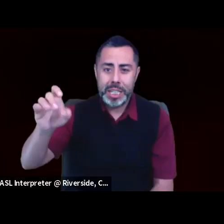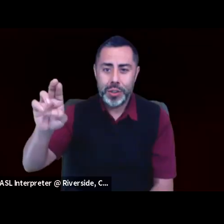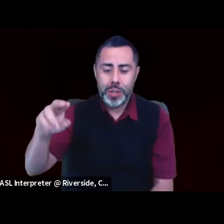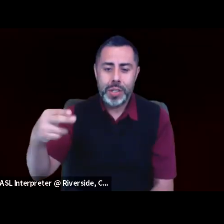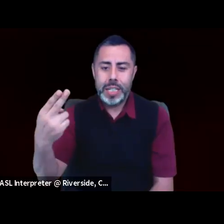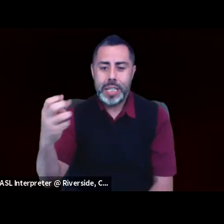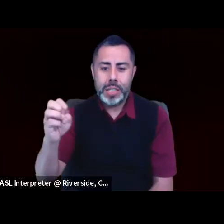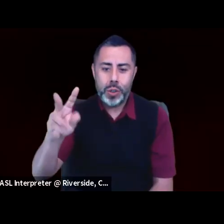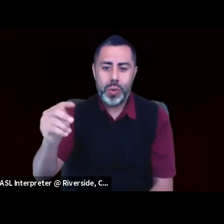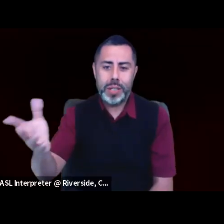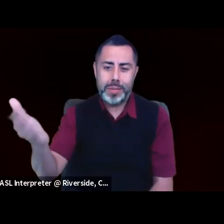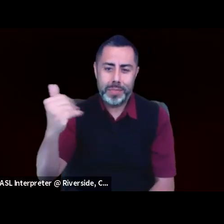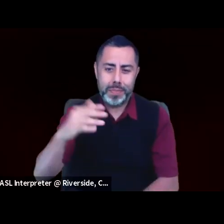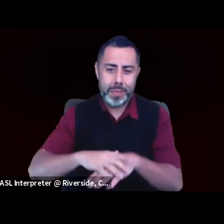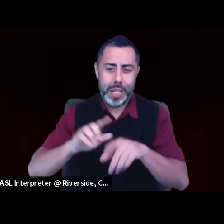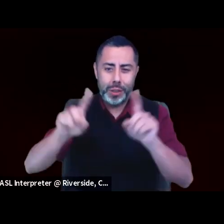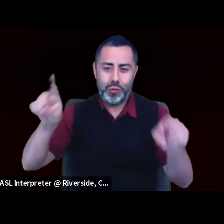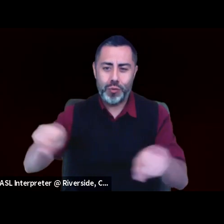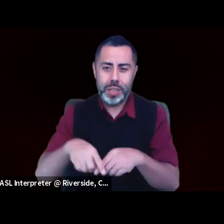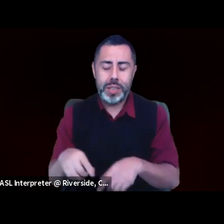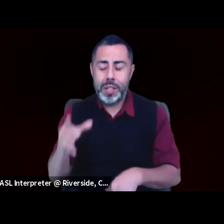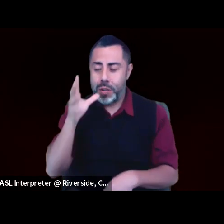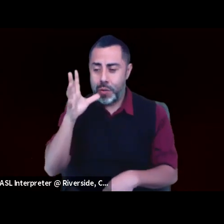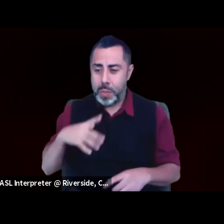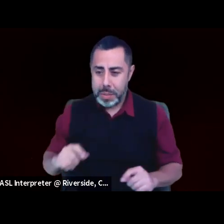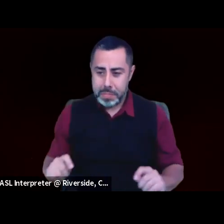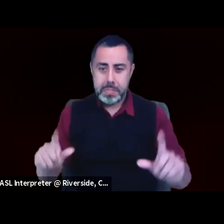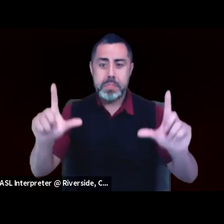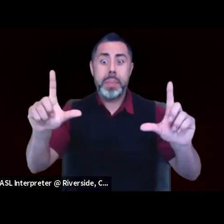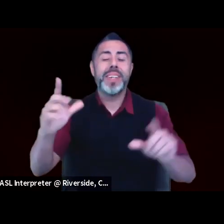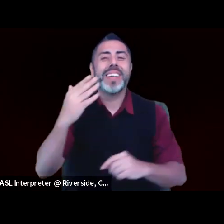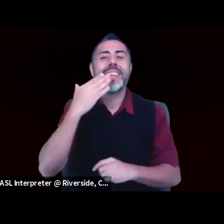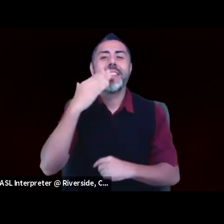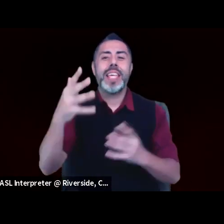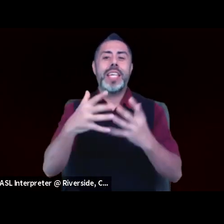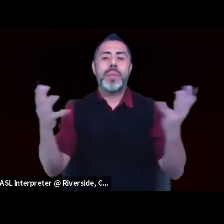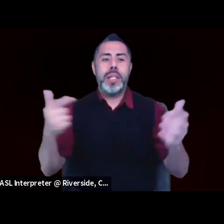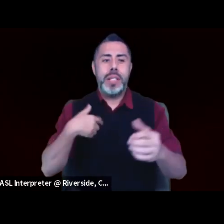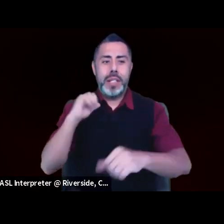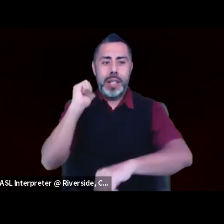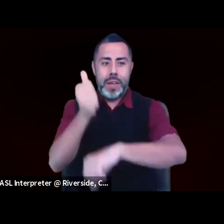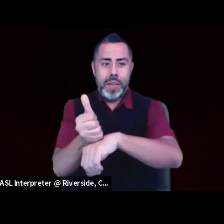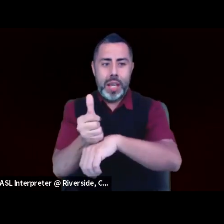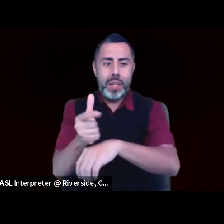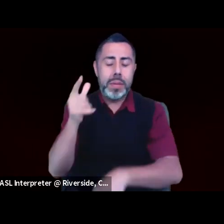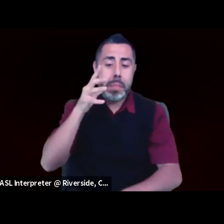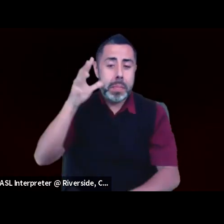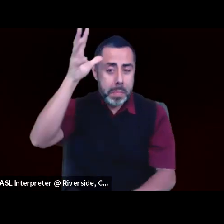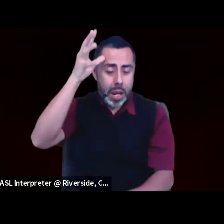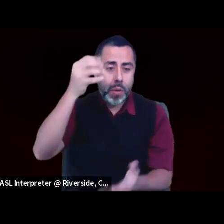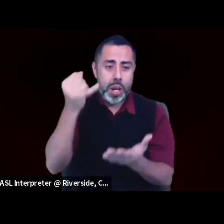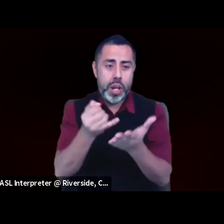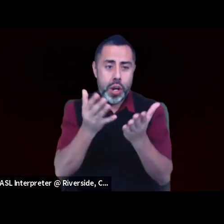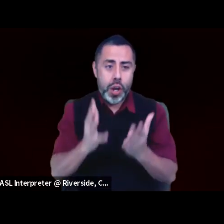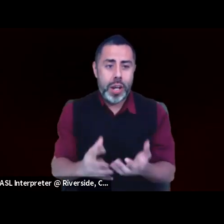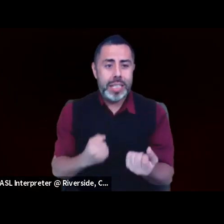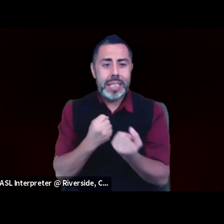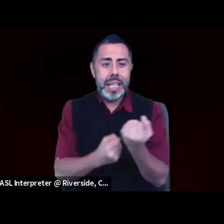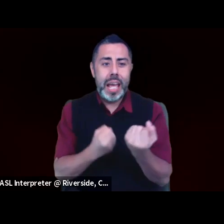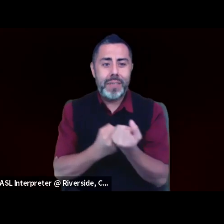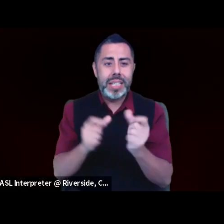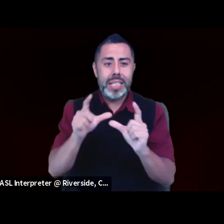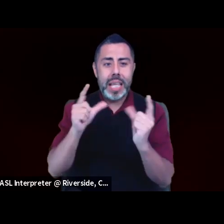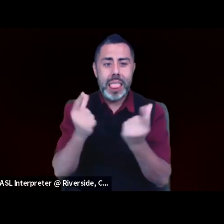you so much. Yes, so I am the founder of Parent Artist Advocacy League for the Performing Arts, which goes